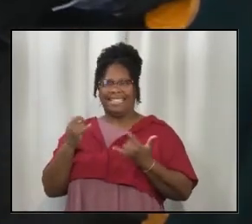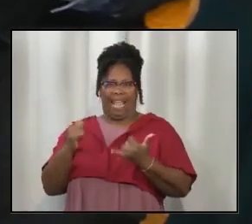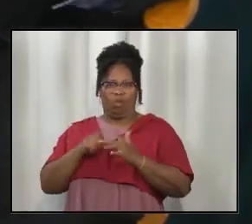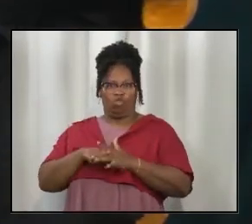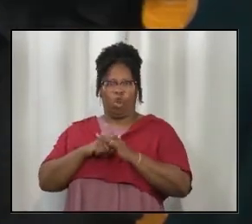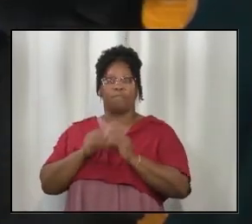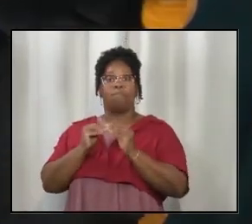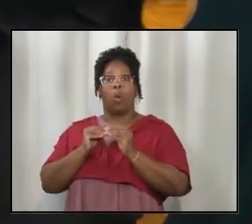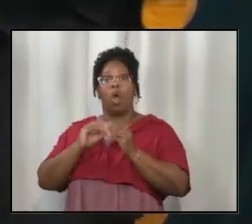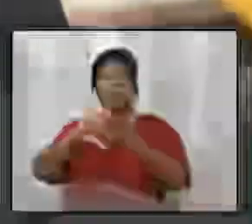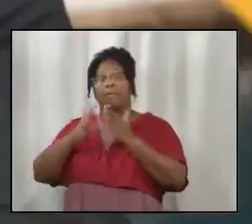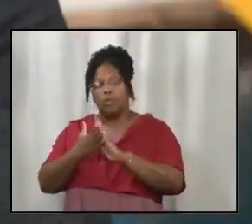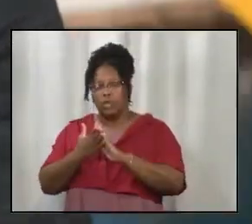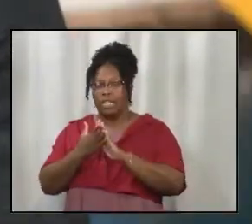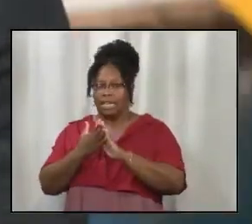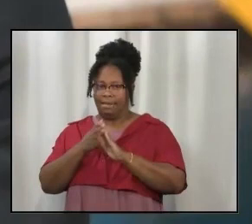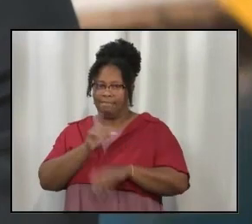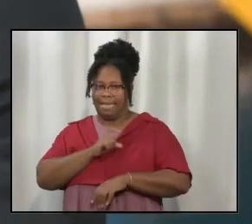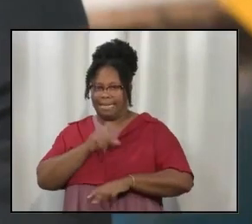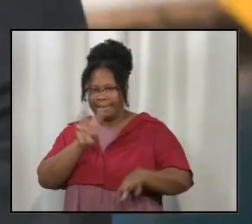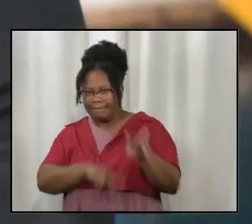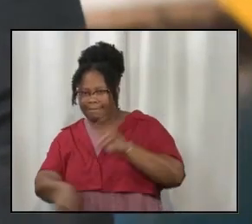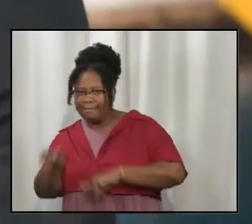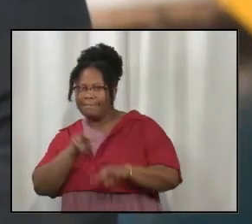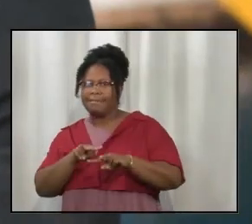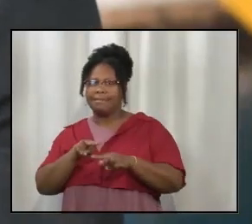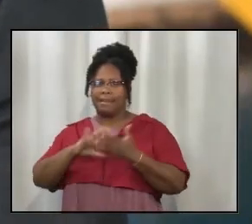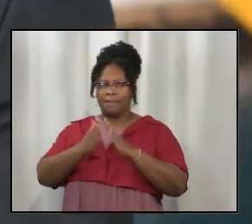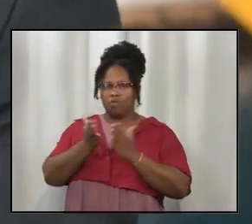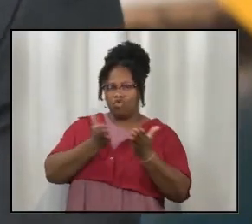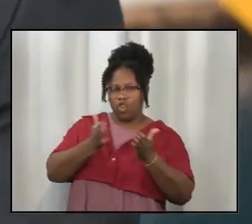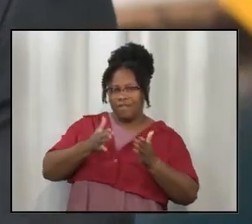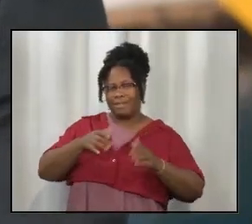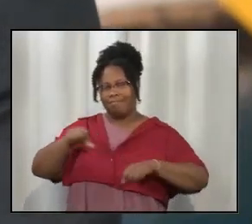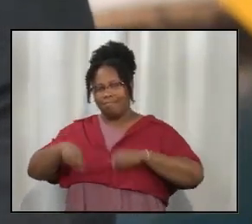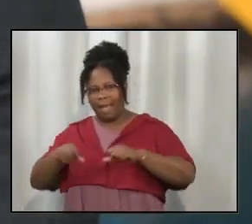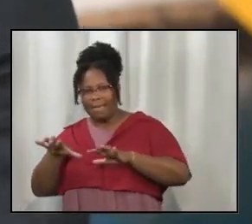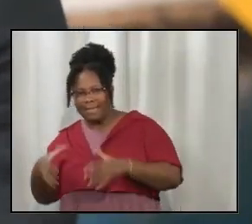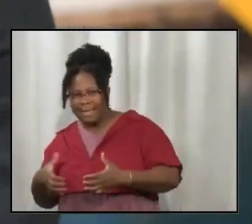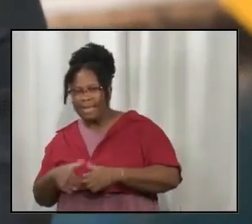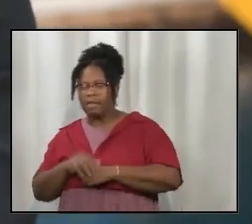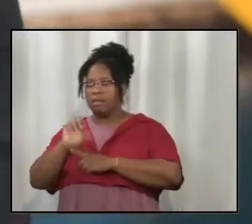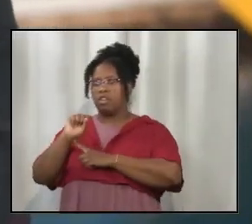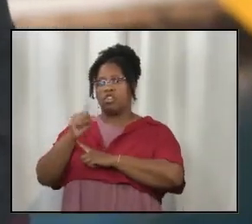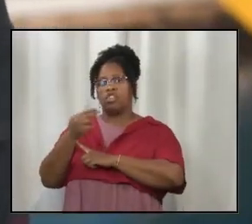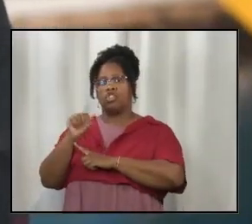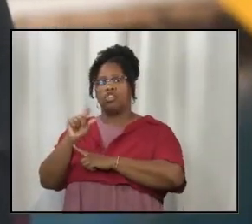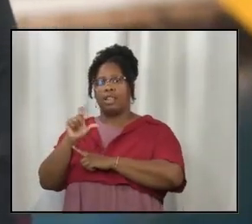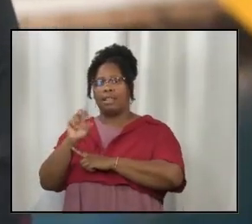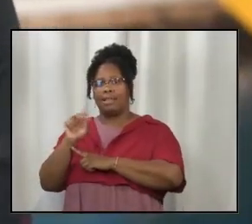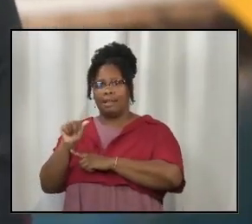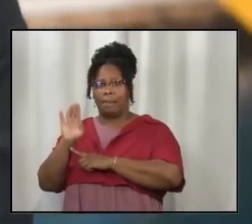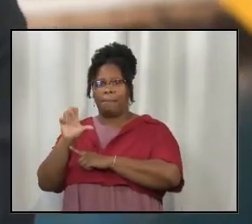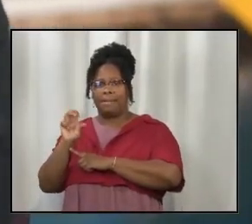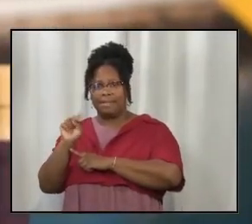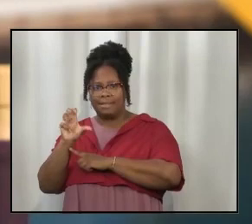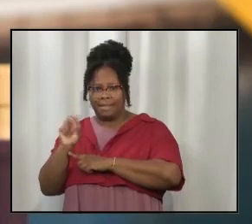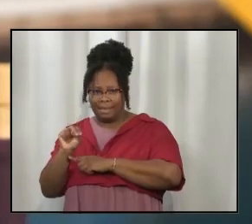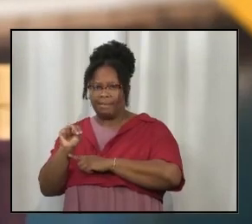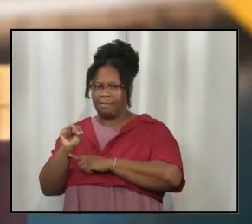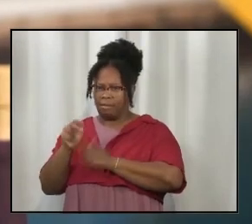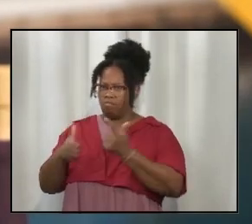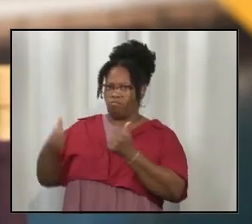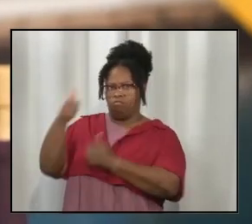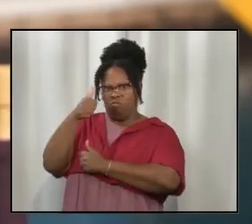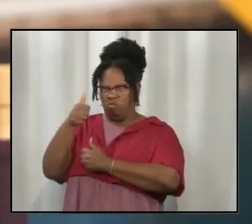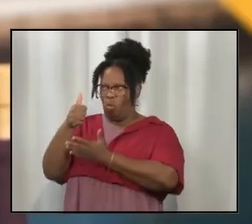neighborhood services bike teams and community service assistants. We had Shalina Benson, commander, come walk us through some of